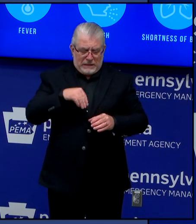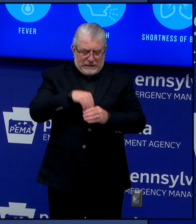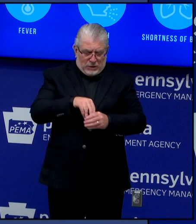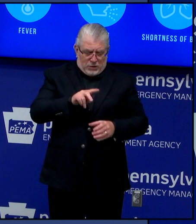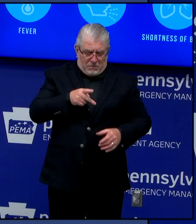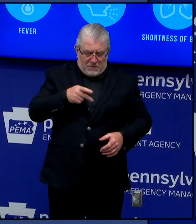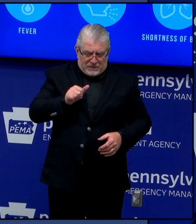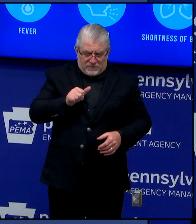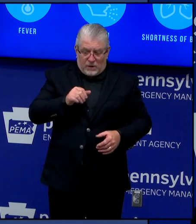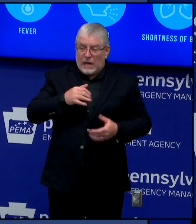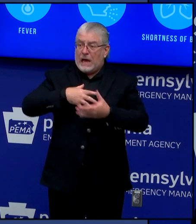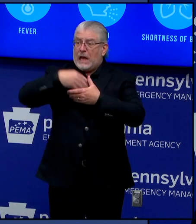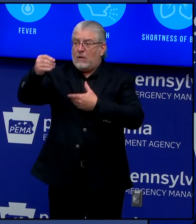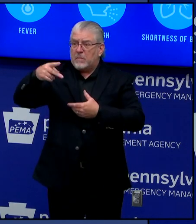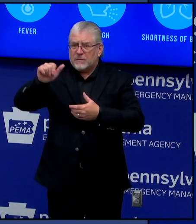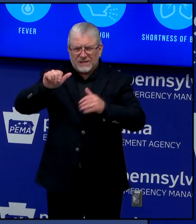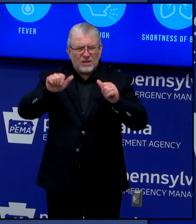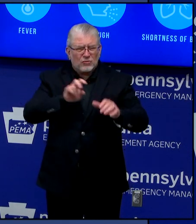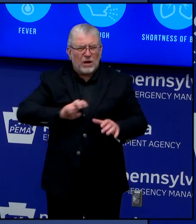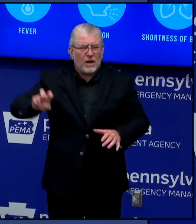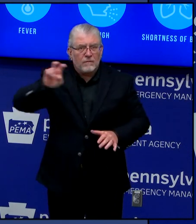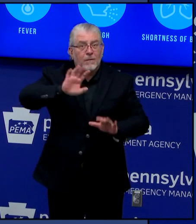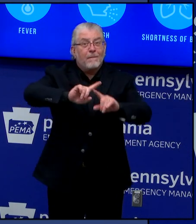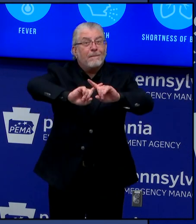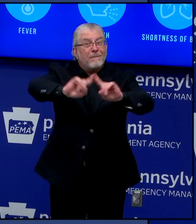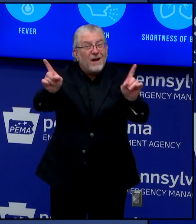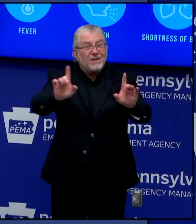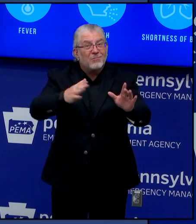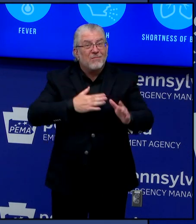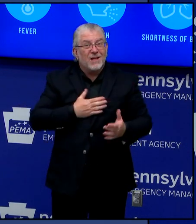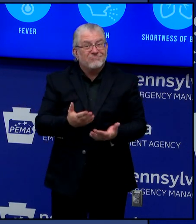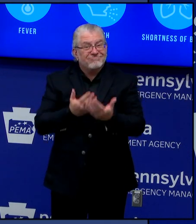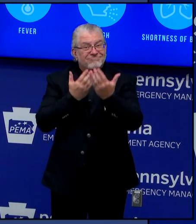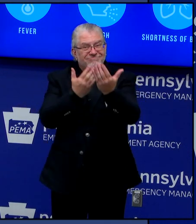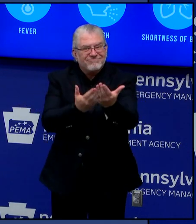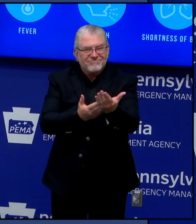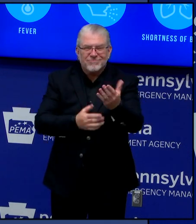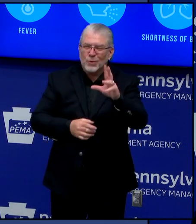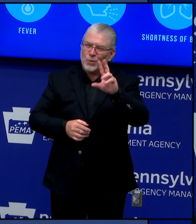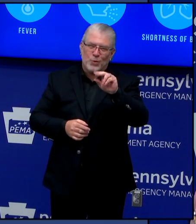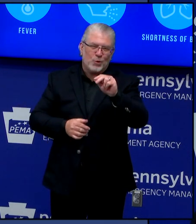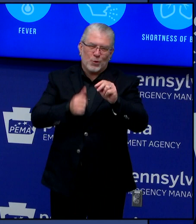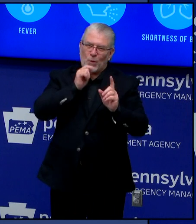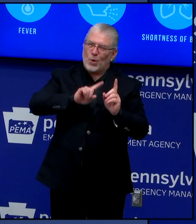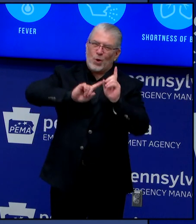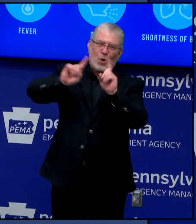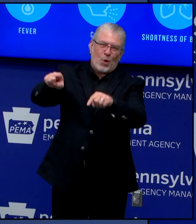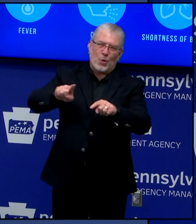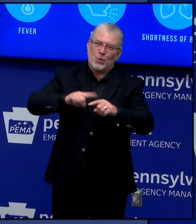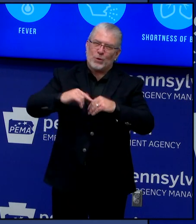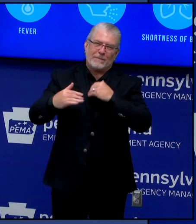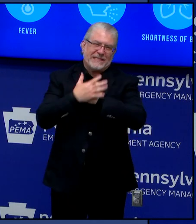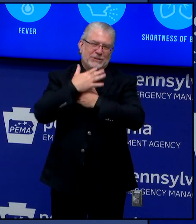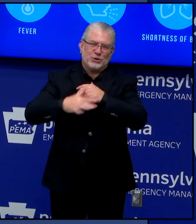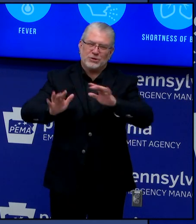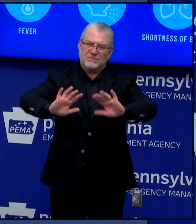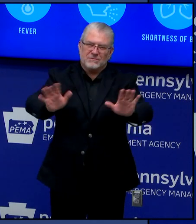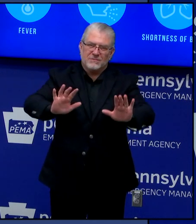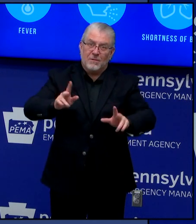My recommendation, however, is not to do that. I know it's tempting given warm weather that hopefully will be coming